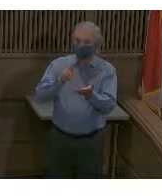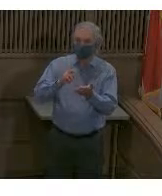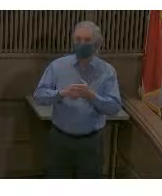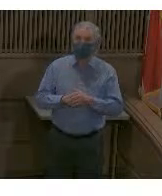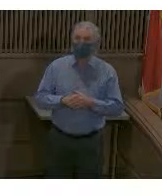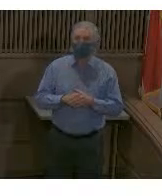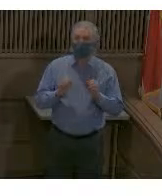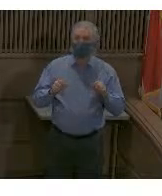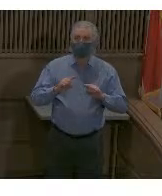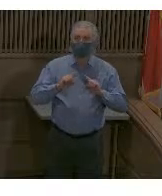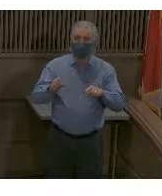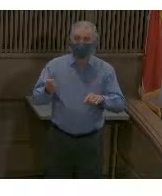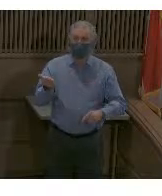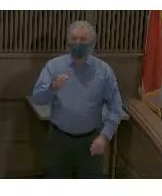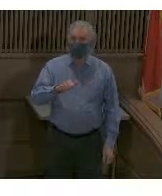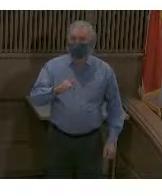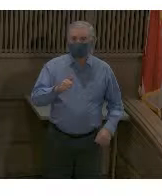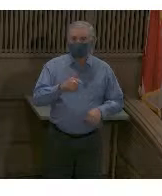go anytime